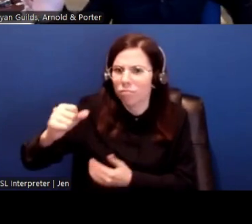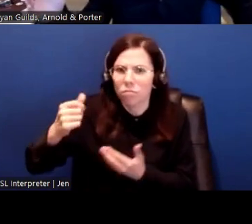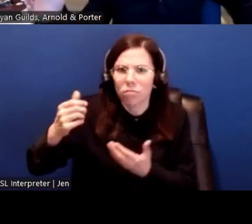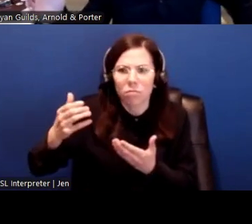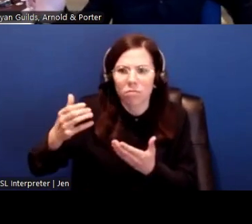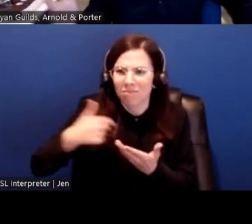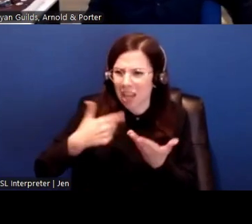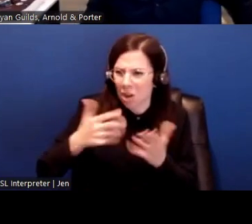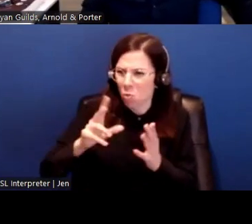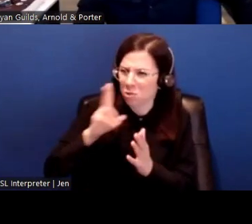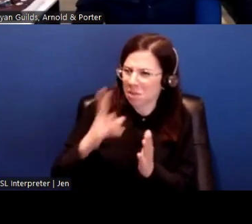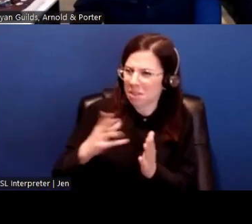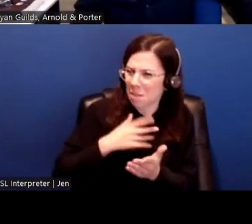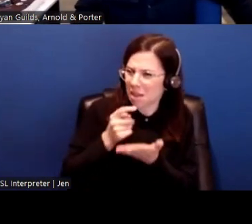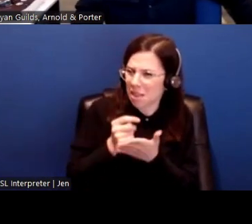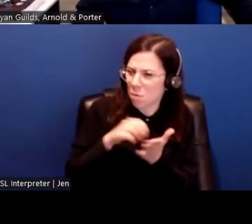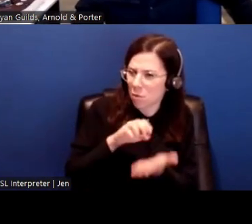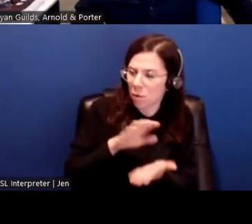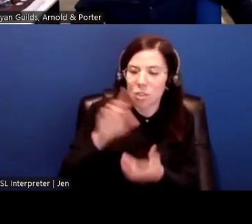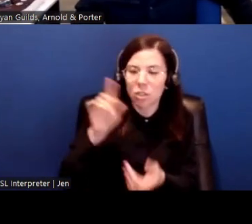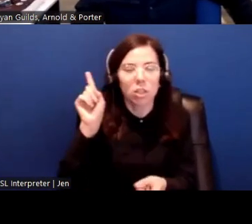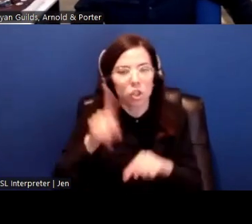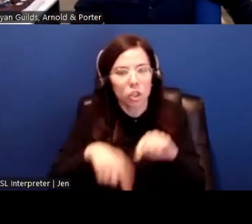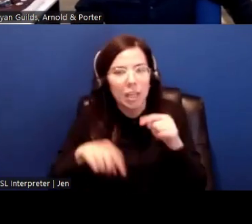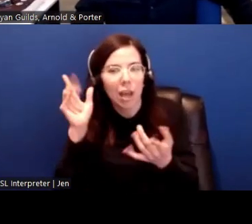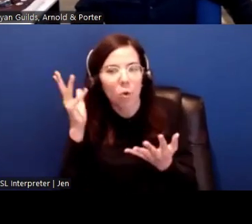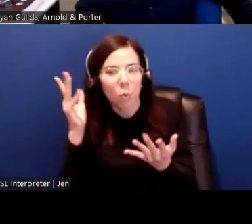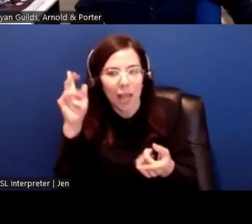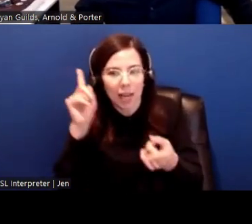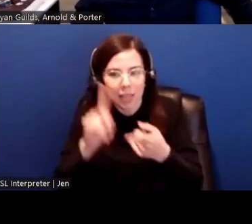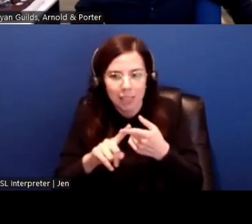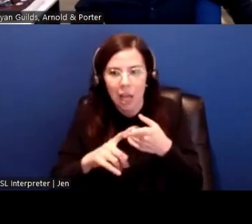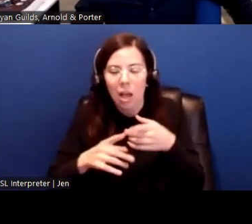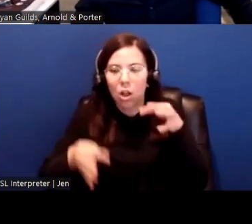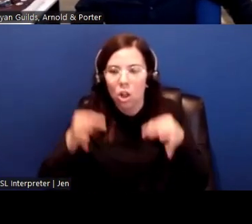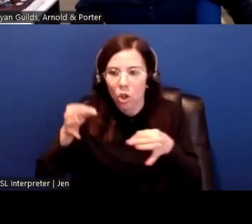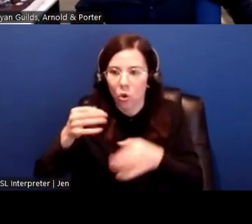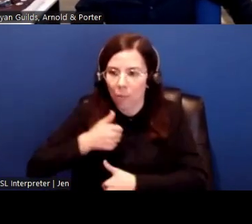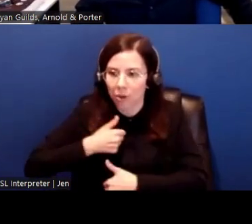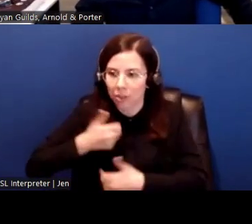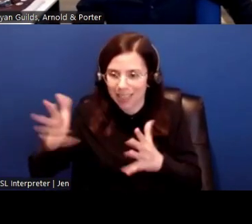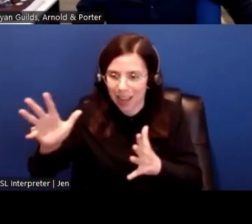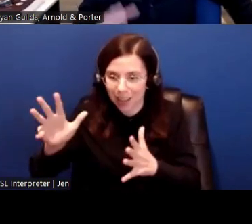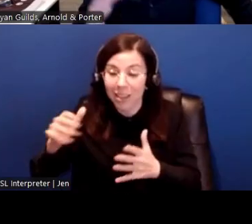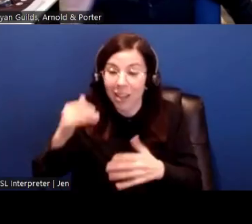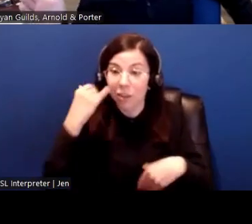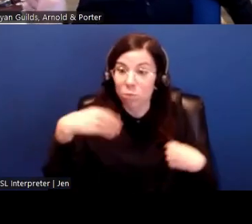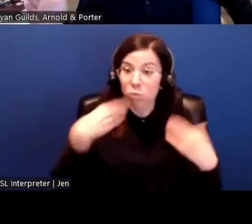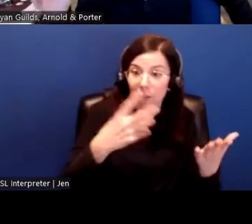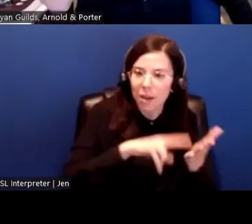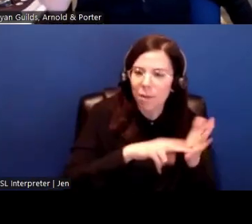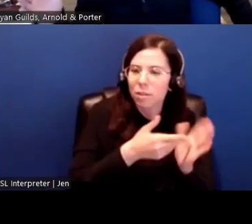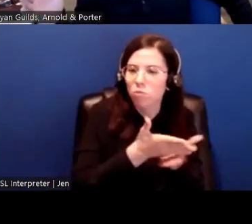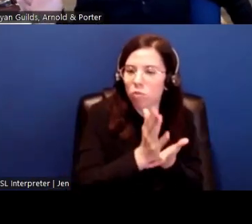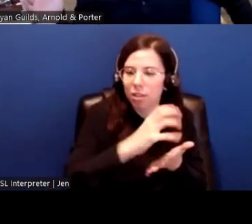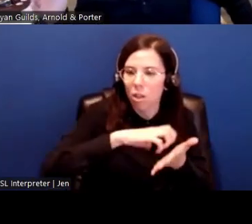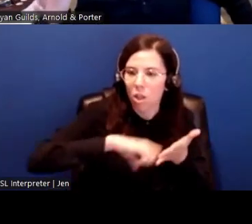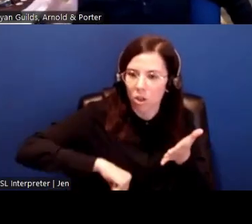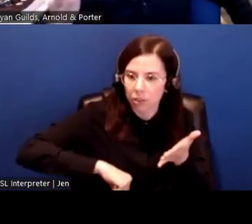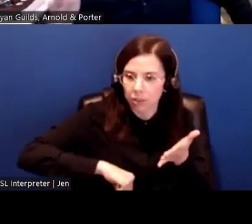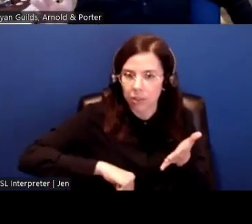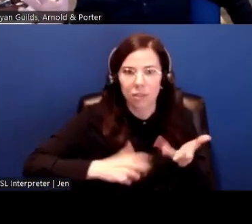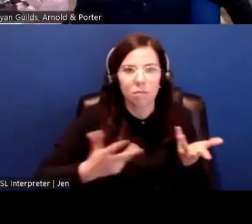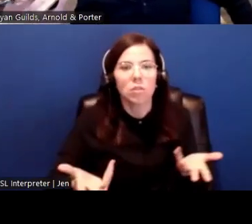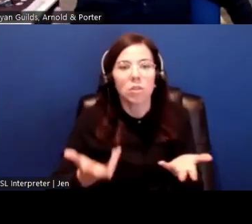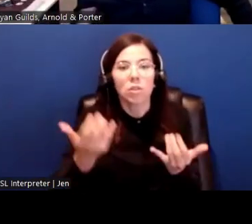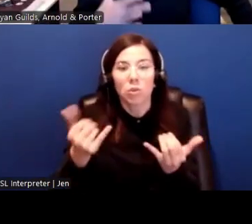therapy records, she can't wait until the court-martial is over. If those are provided, her right is lost. So the writ is an opportunity for